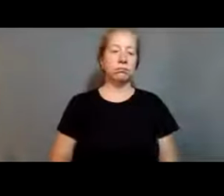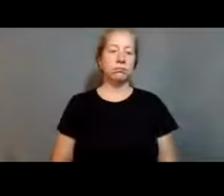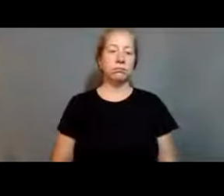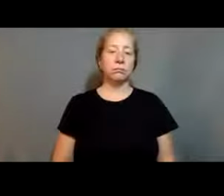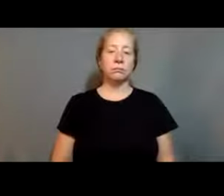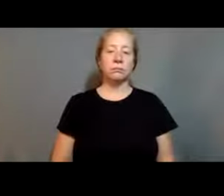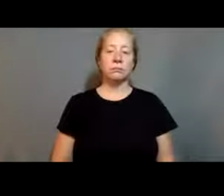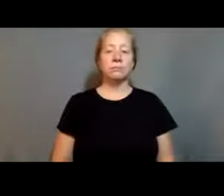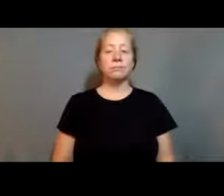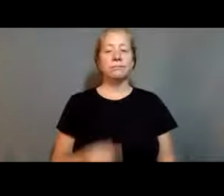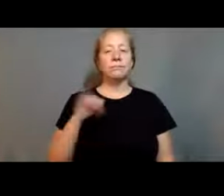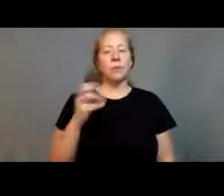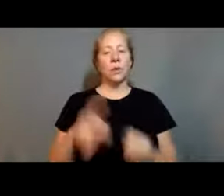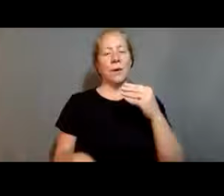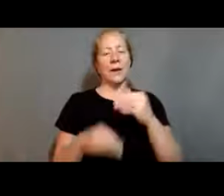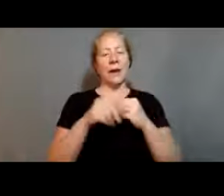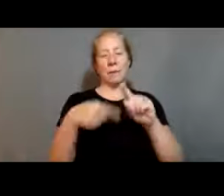I wanted to highlight this slide